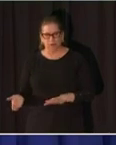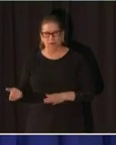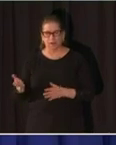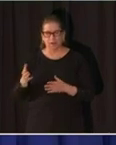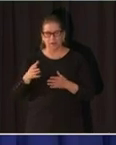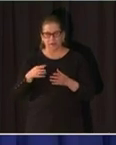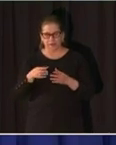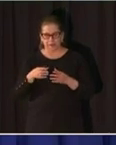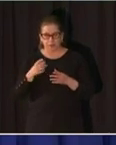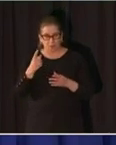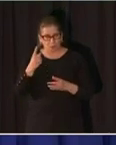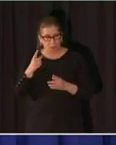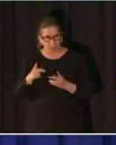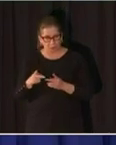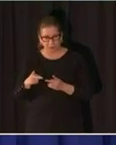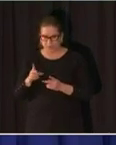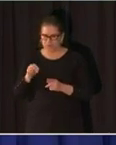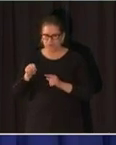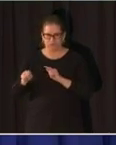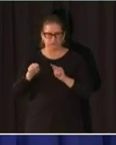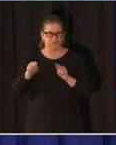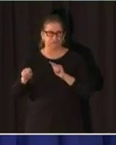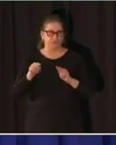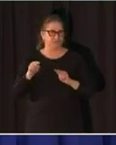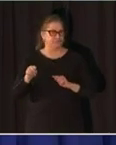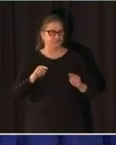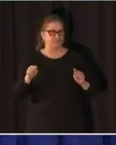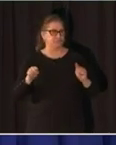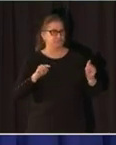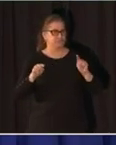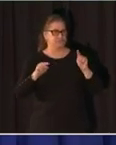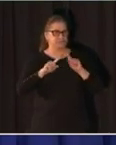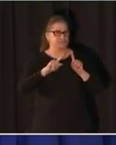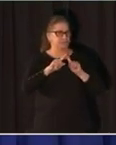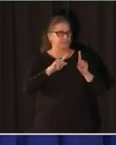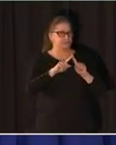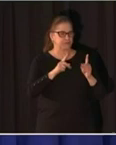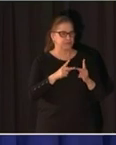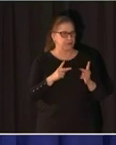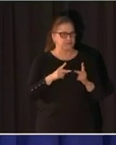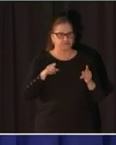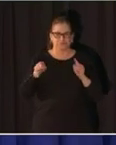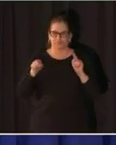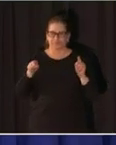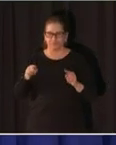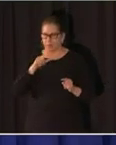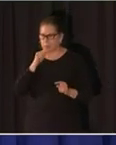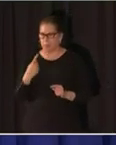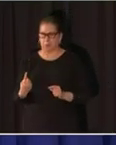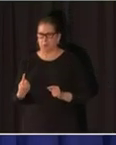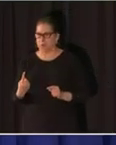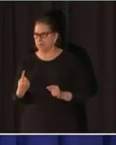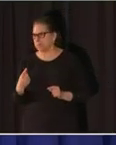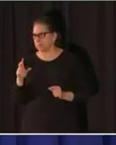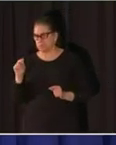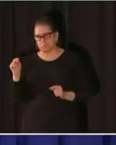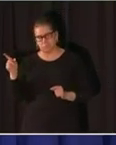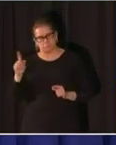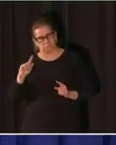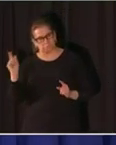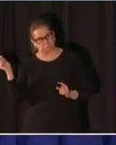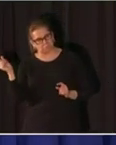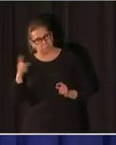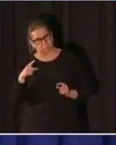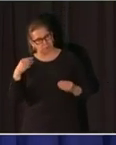one particular? They are not. And then my other question here is about the stores,